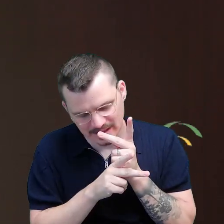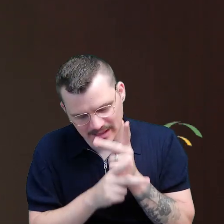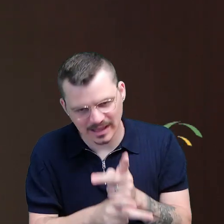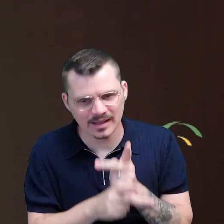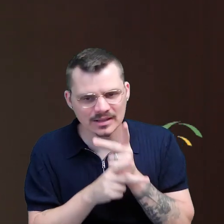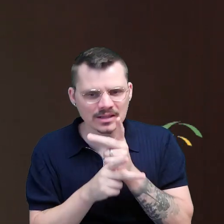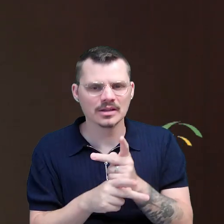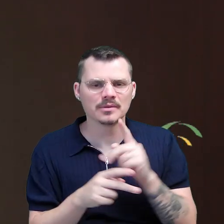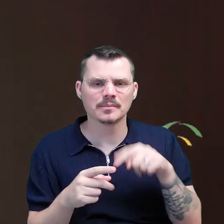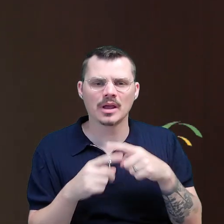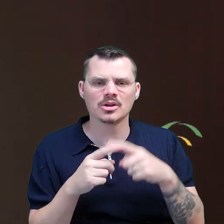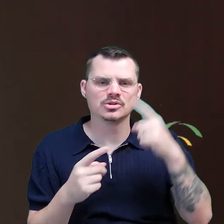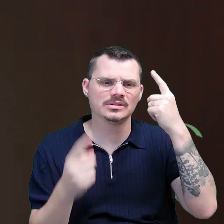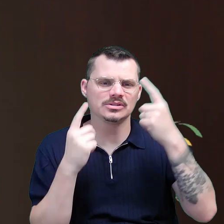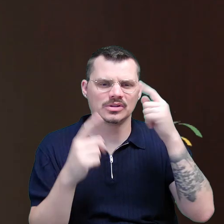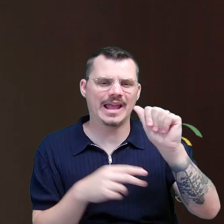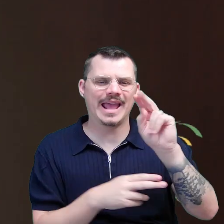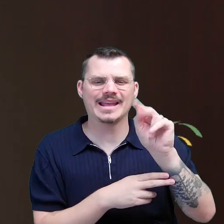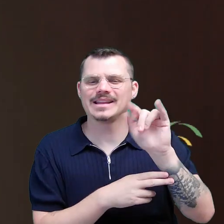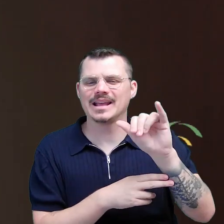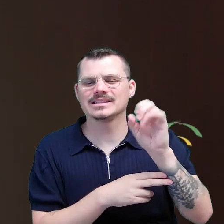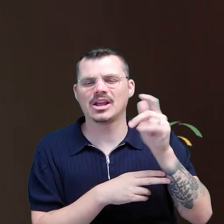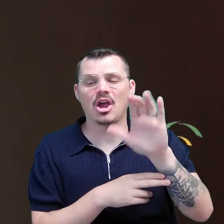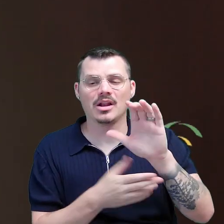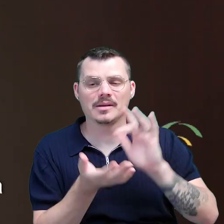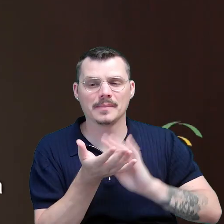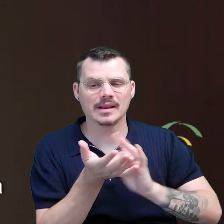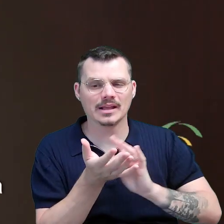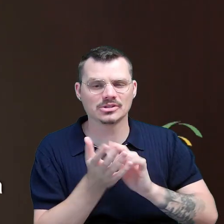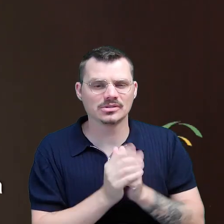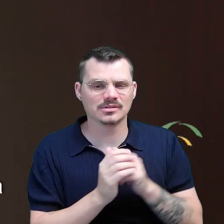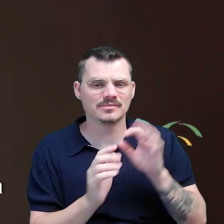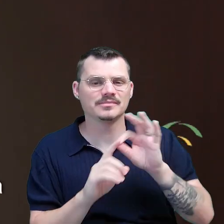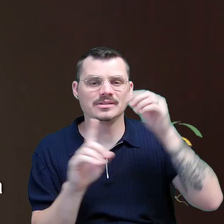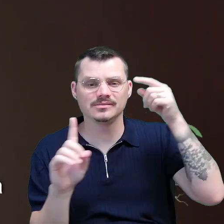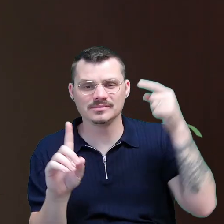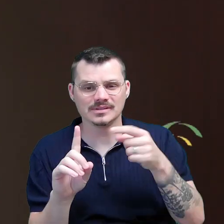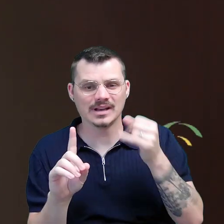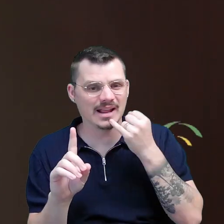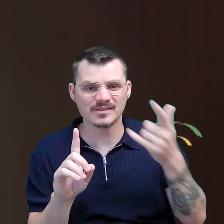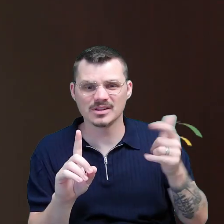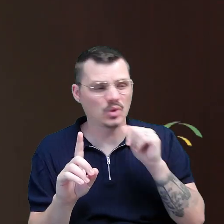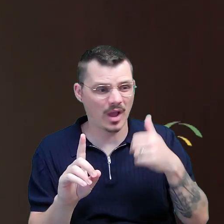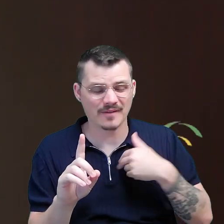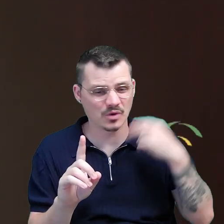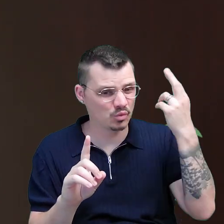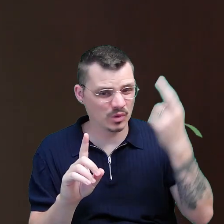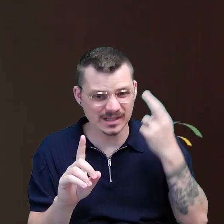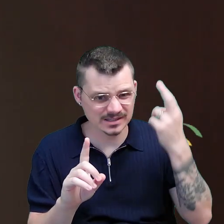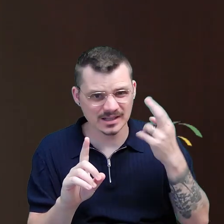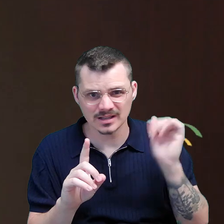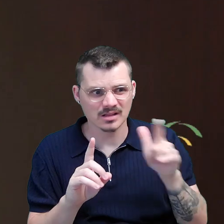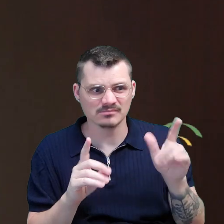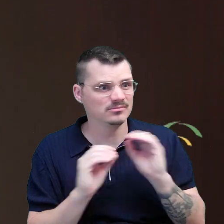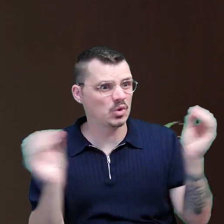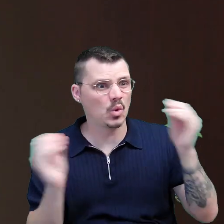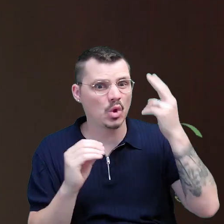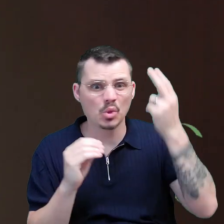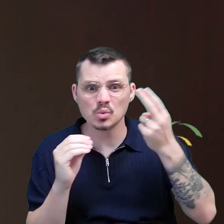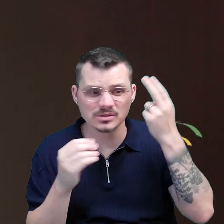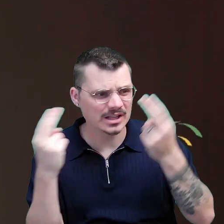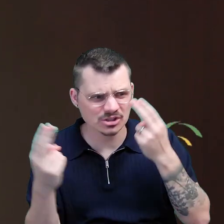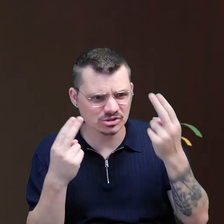careful about considering antipsychotic medications, particularly if the person doesn't have a reason to be on them, like they're not having